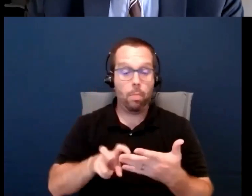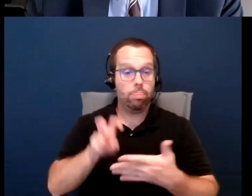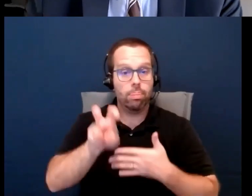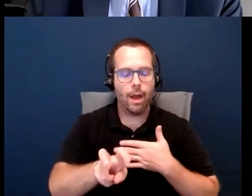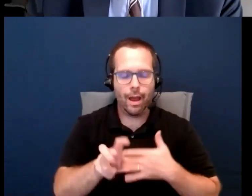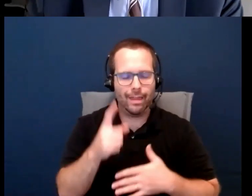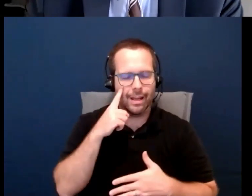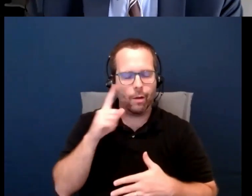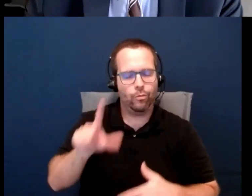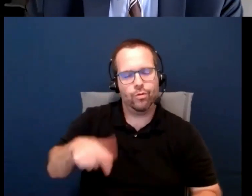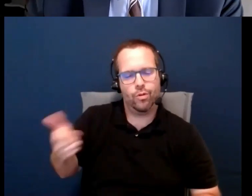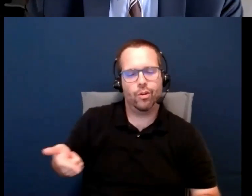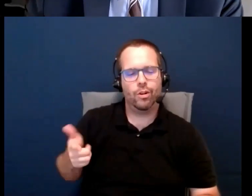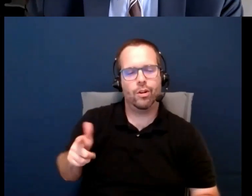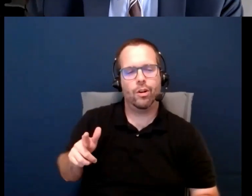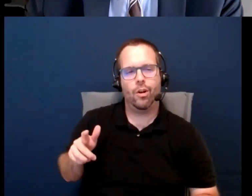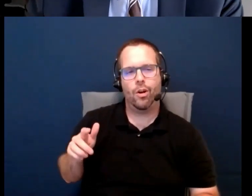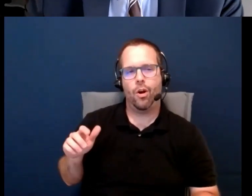I